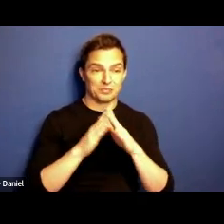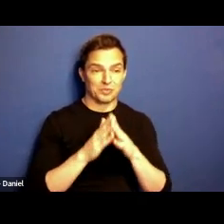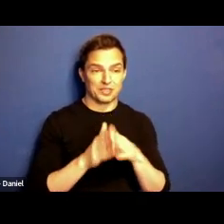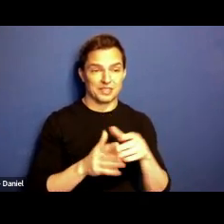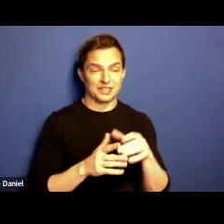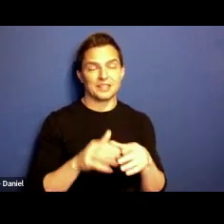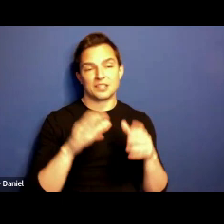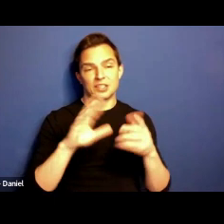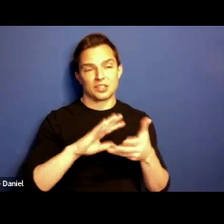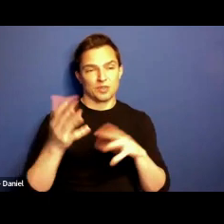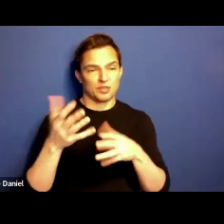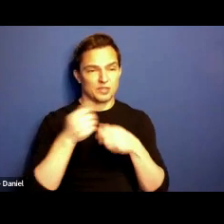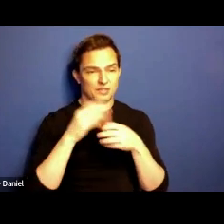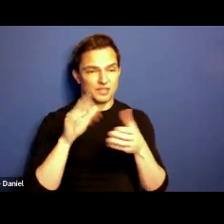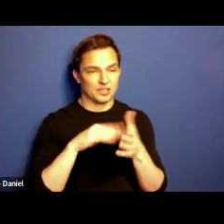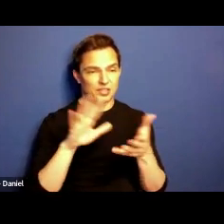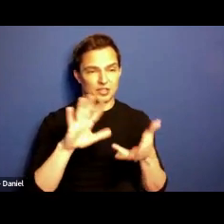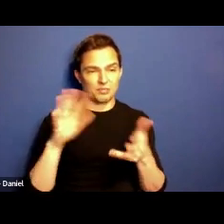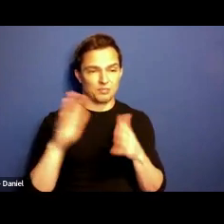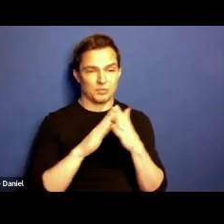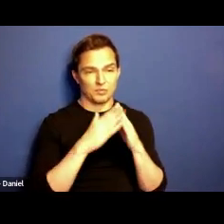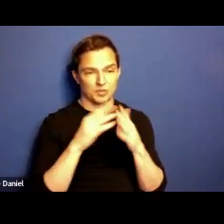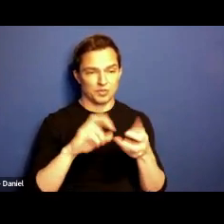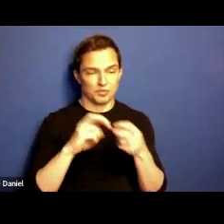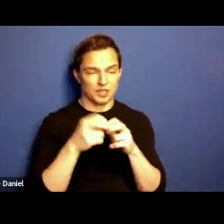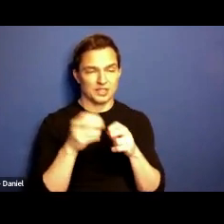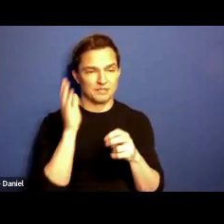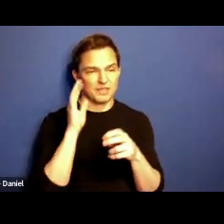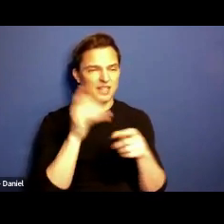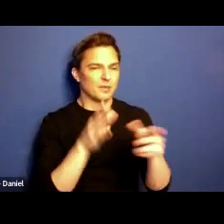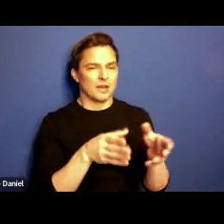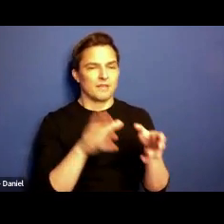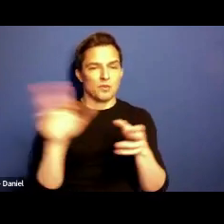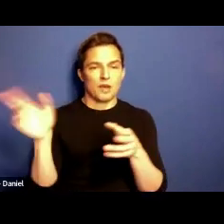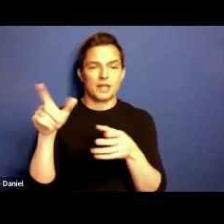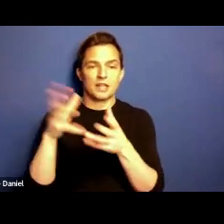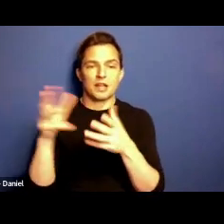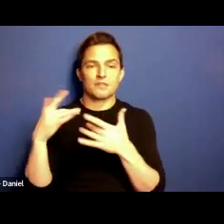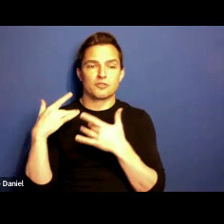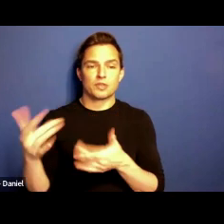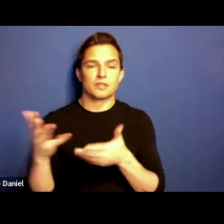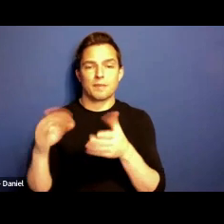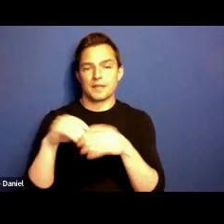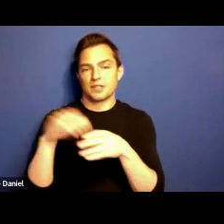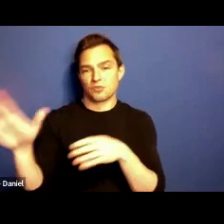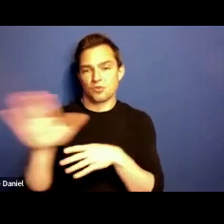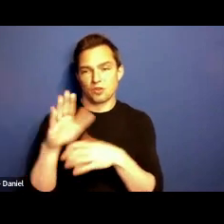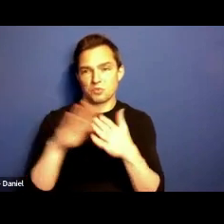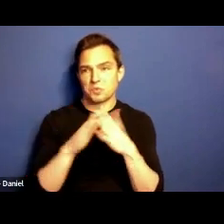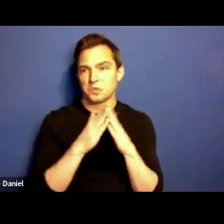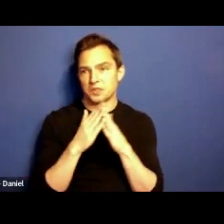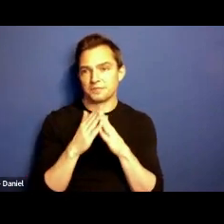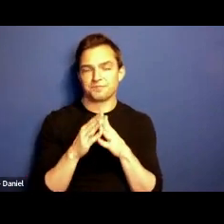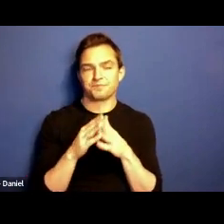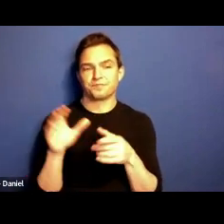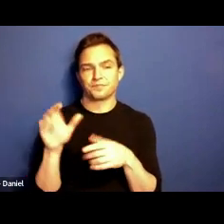receiving center, community crisis beds. And over on the right, we've got a series of trends that you might care about in the community. So civil hospital bed capacity,